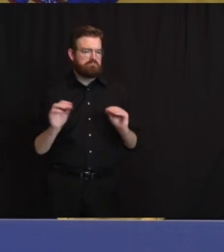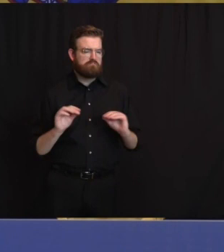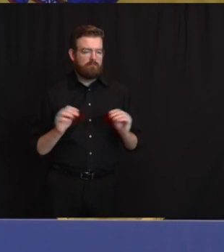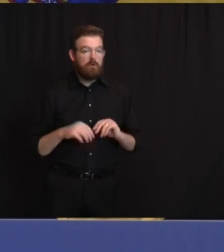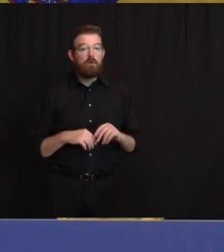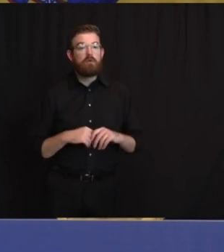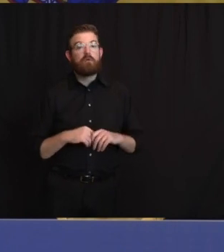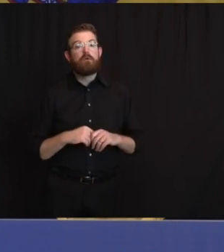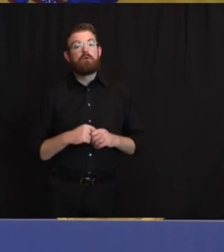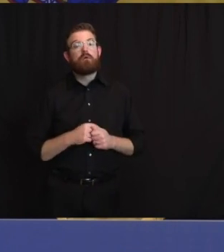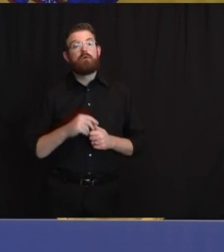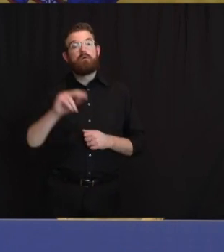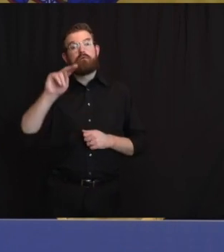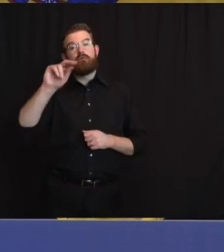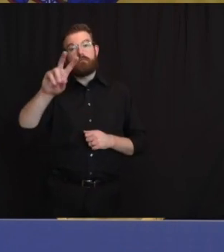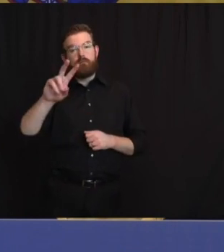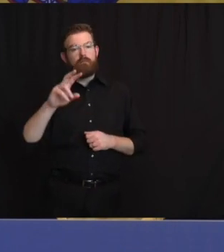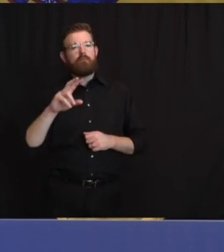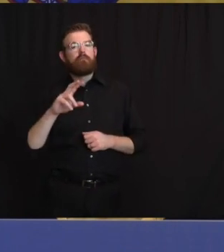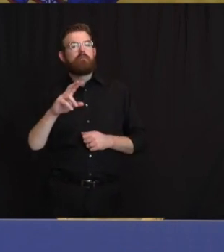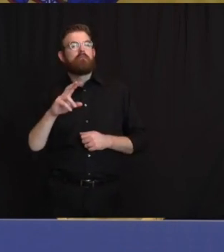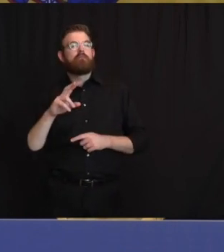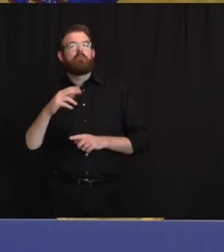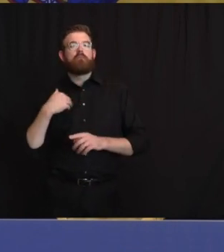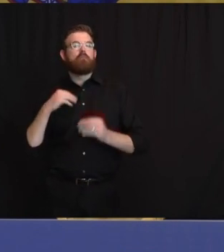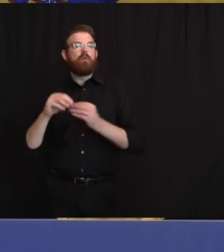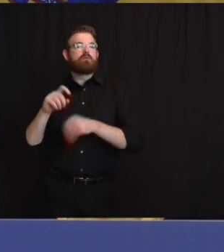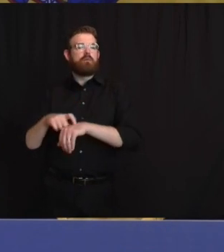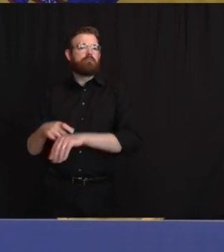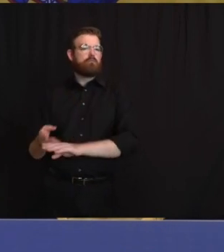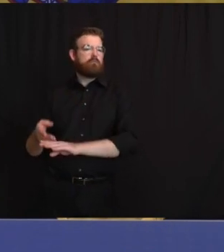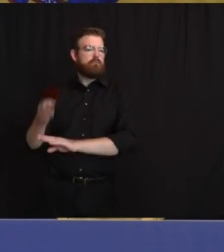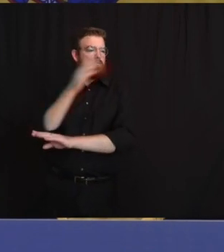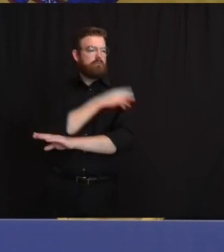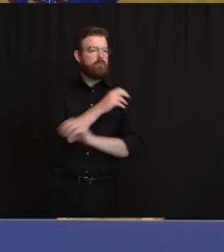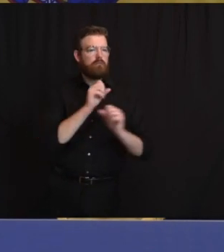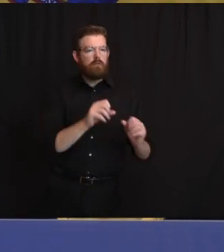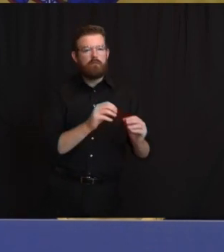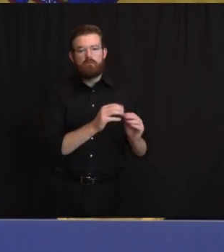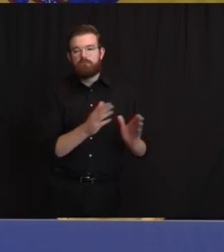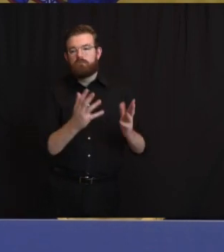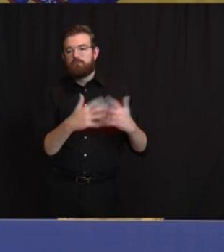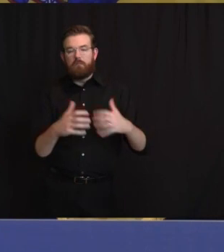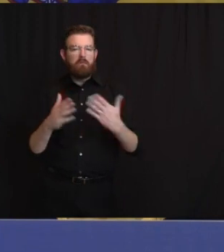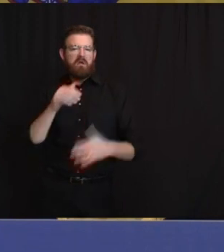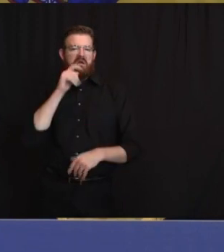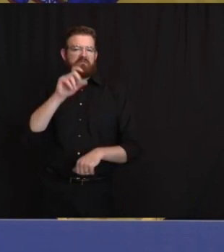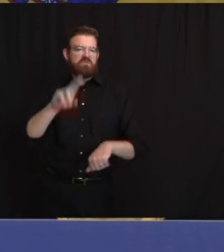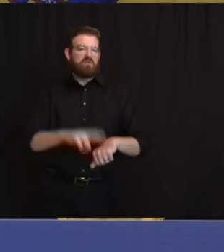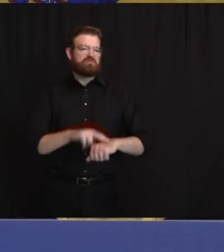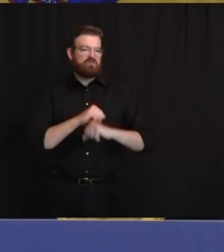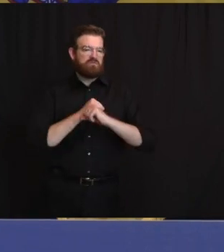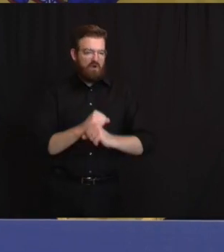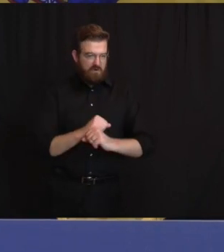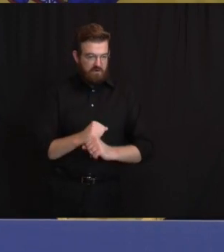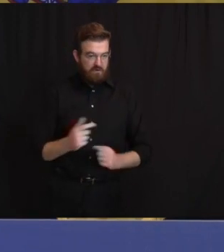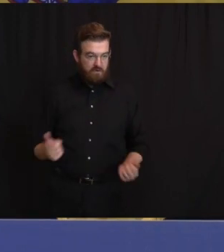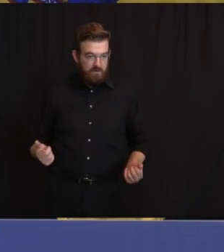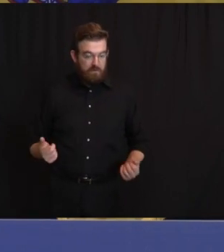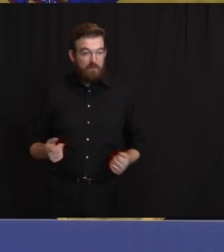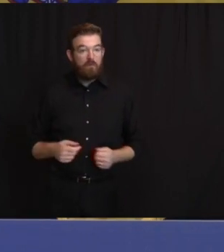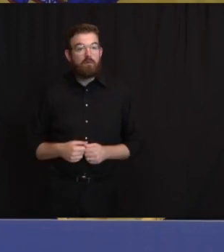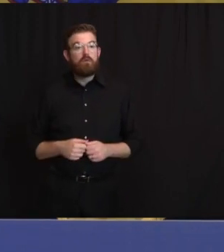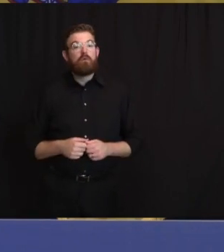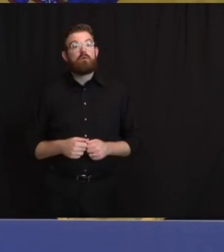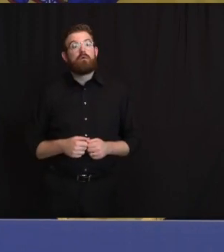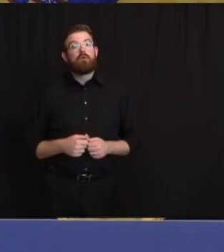folks there as a surge capacity, but as they have done in every role they've played from the beginning of this crisis, I take my hat off to the